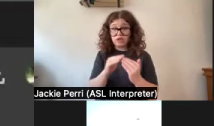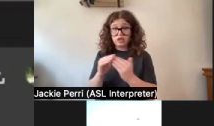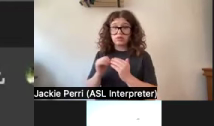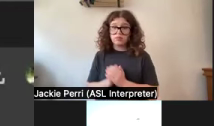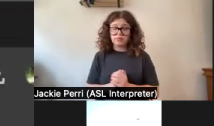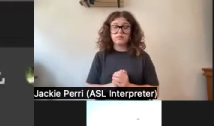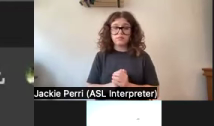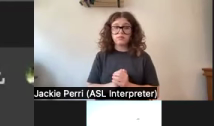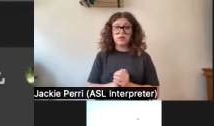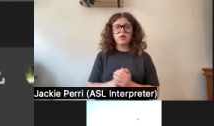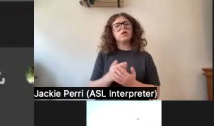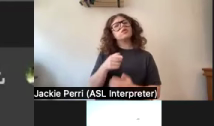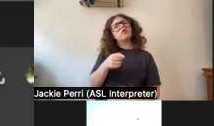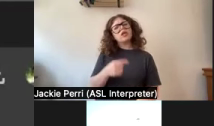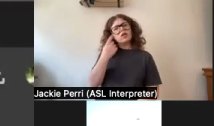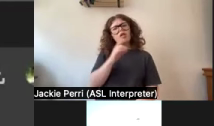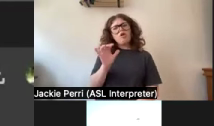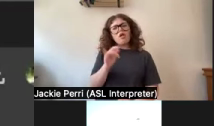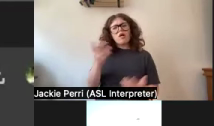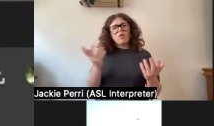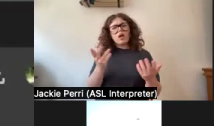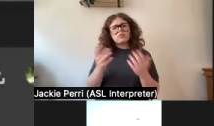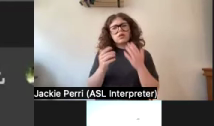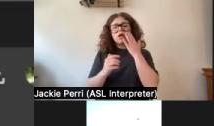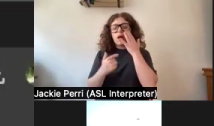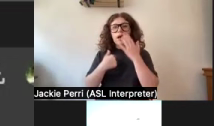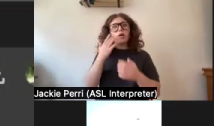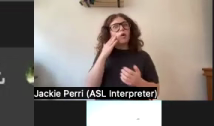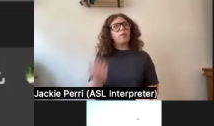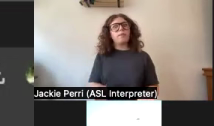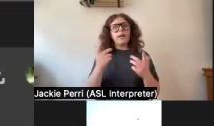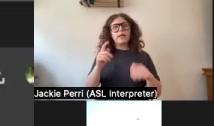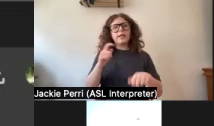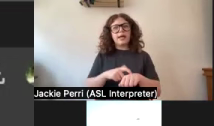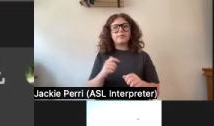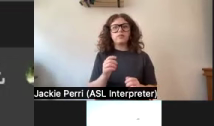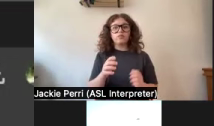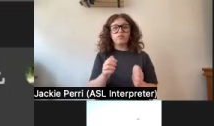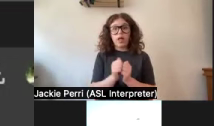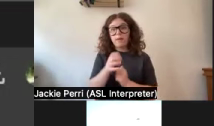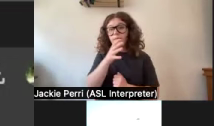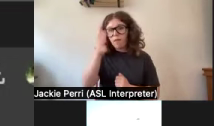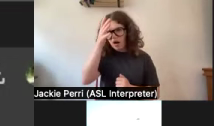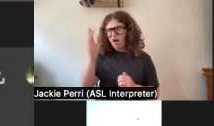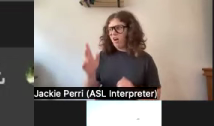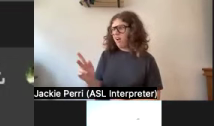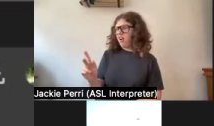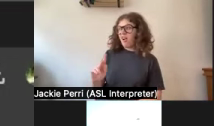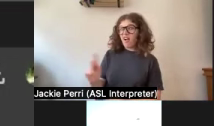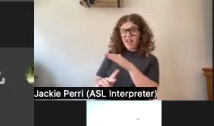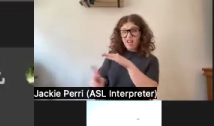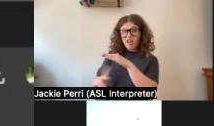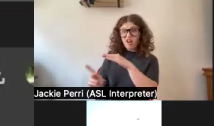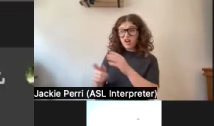So what does this look like? Because I know oftentimes when parents think, oh my gosh, kindergarten, how are you teaching sex ed in kindergarten? What does that